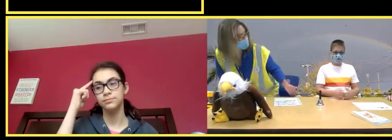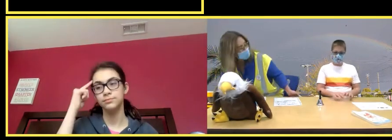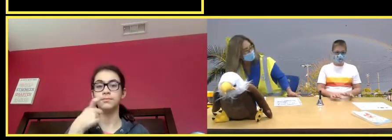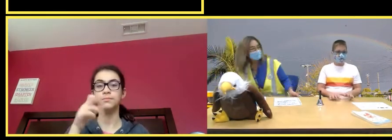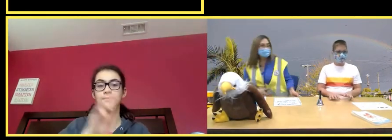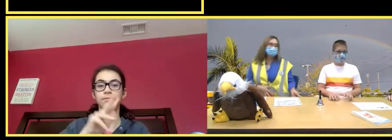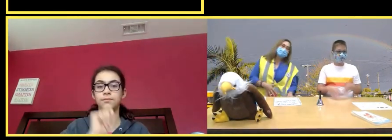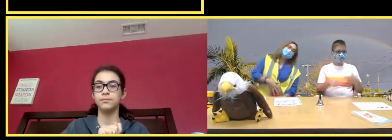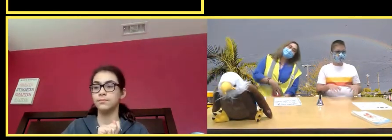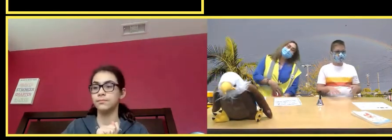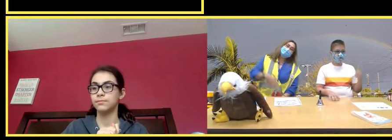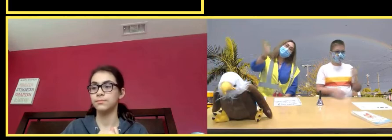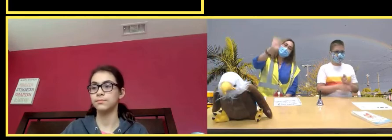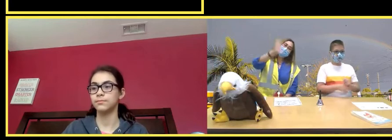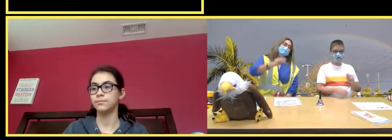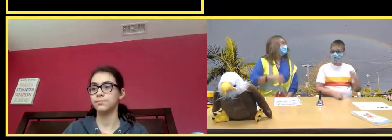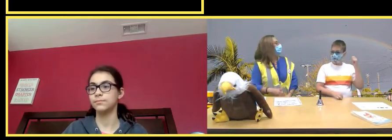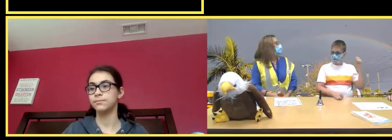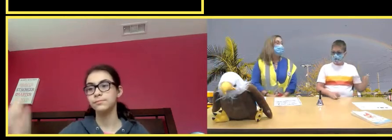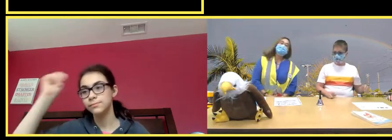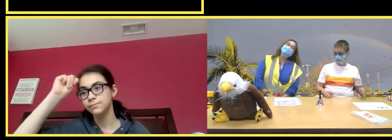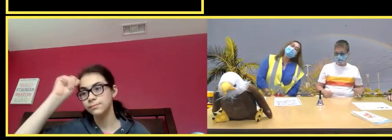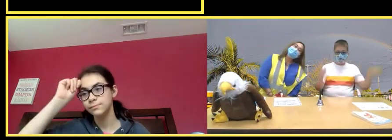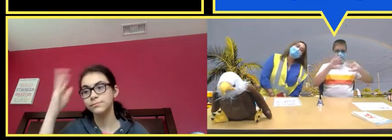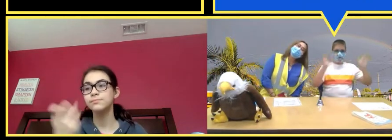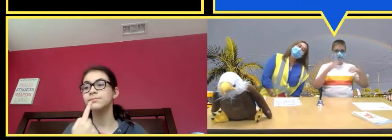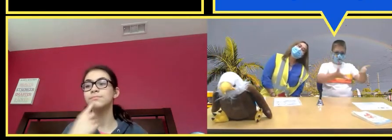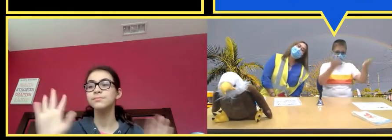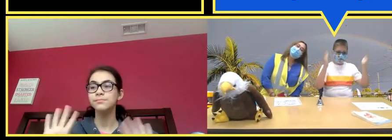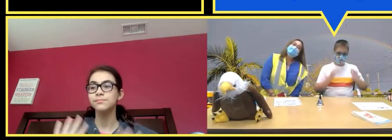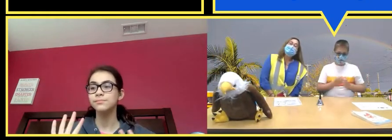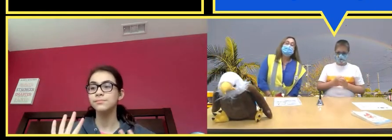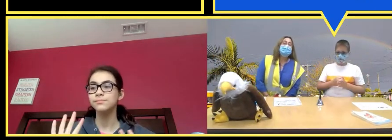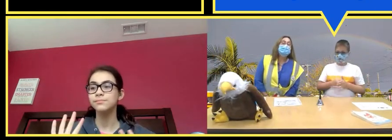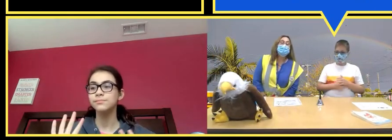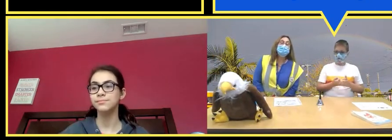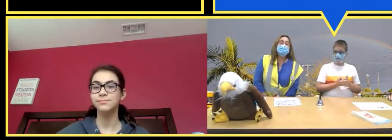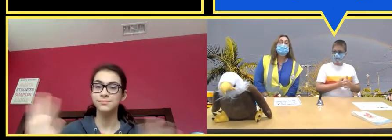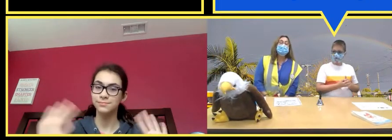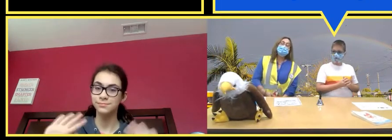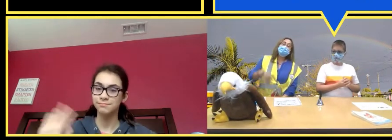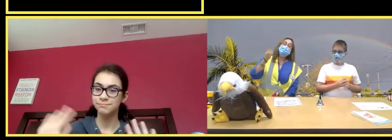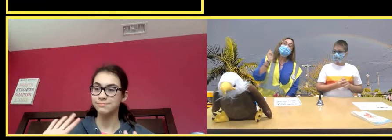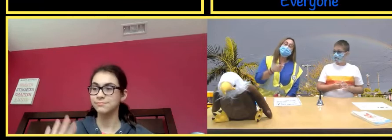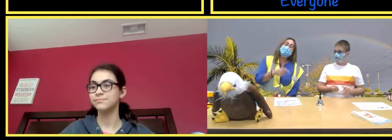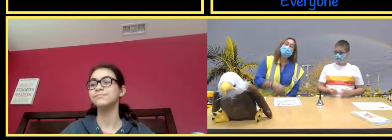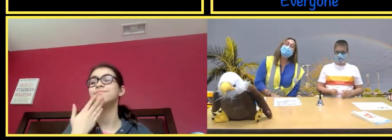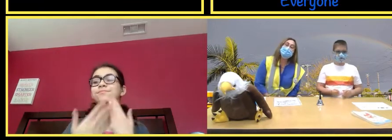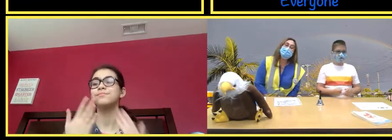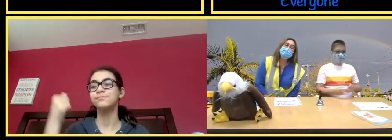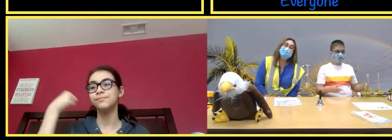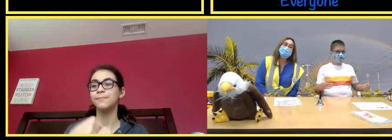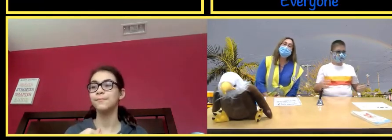Temple. Tyler, you want to say goodbye, everybody? Goodbye, everybody. Thank you, and remember to